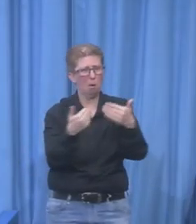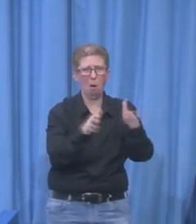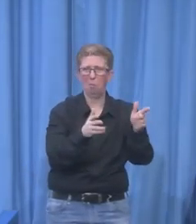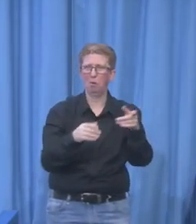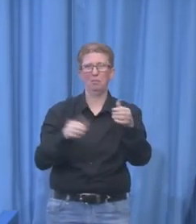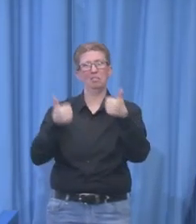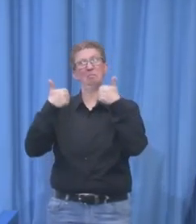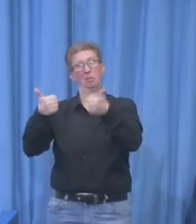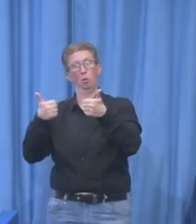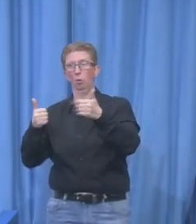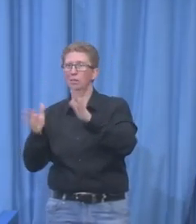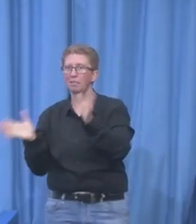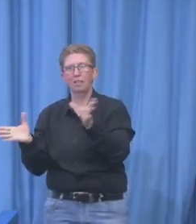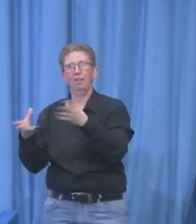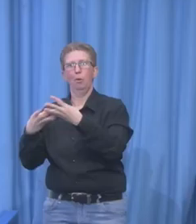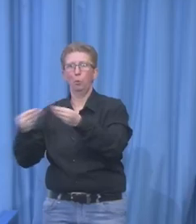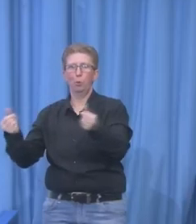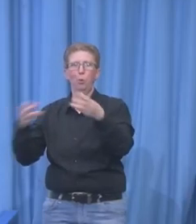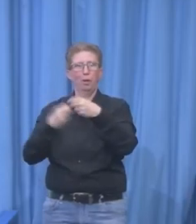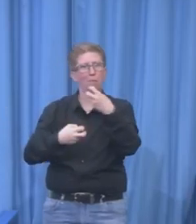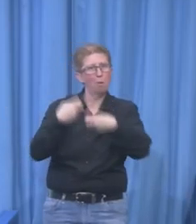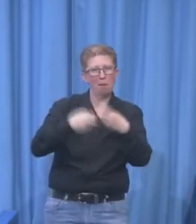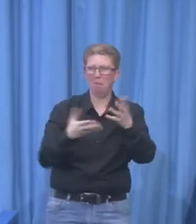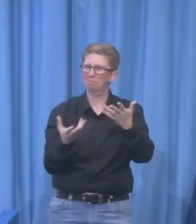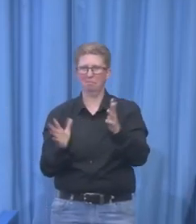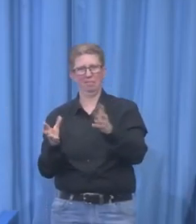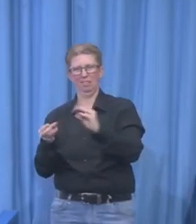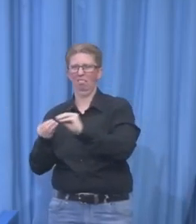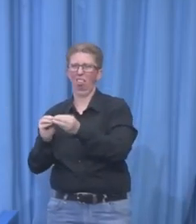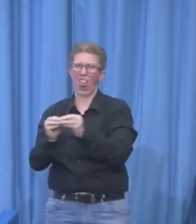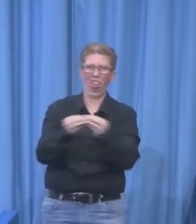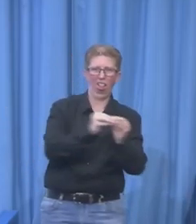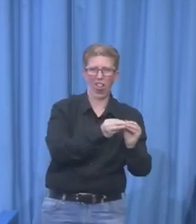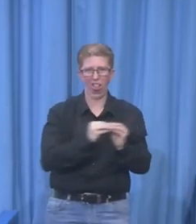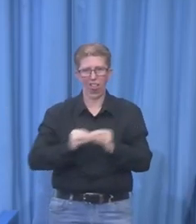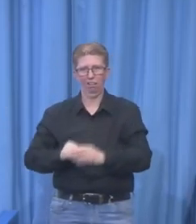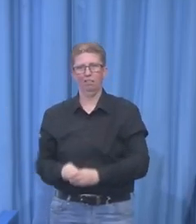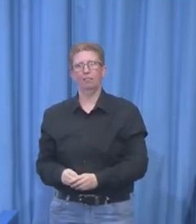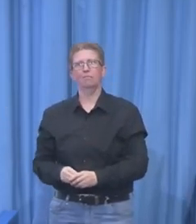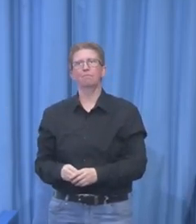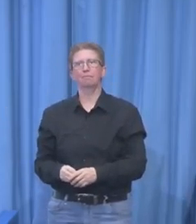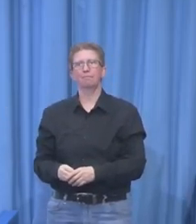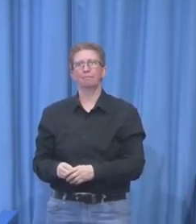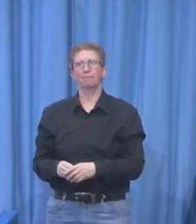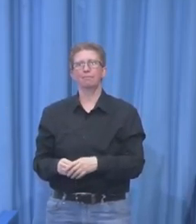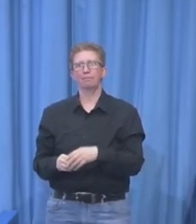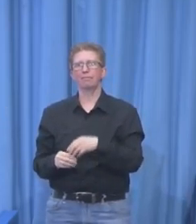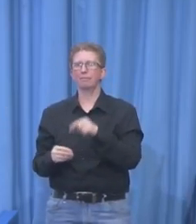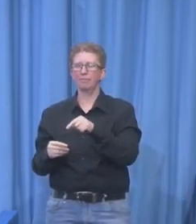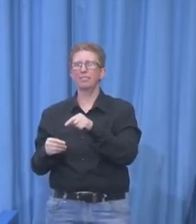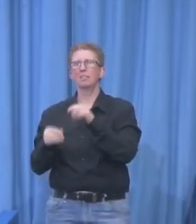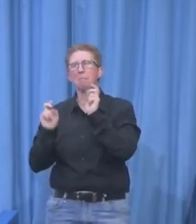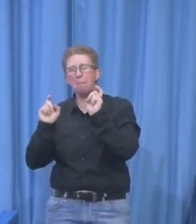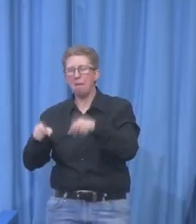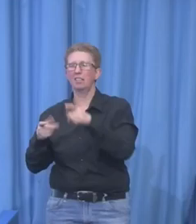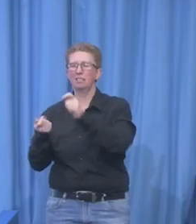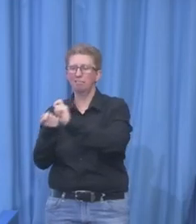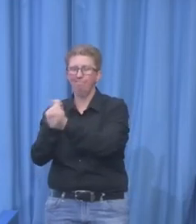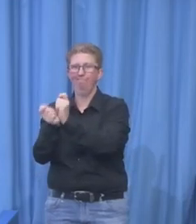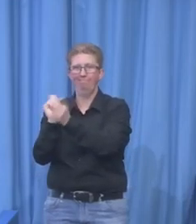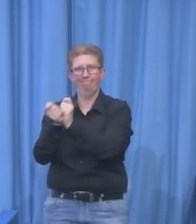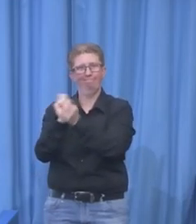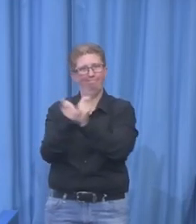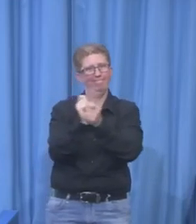in the United States is $9.61 on per hour, and the average hours worked per young